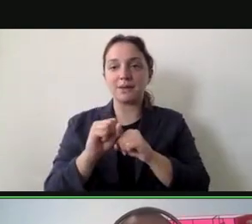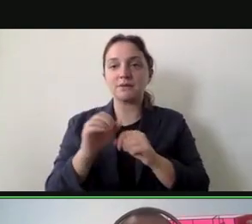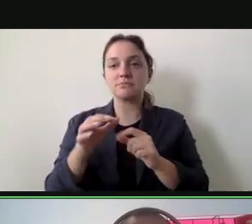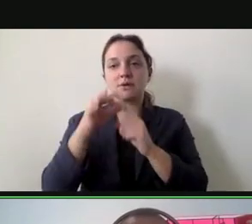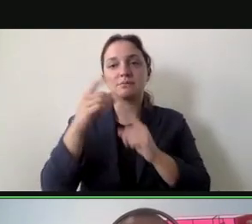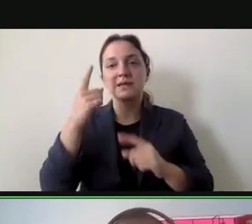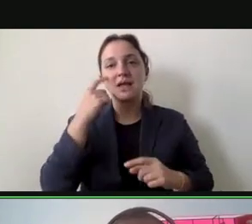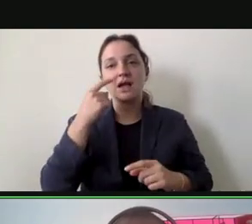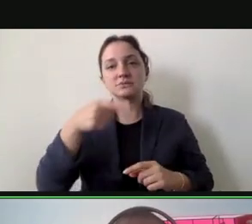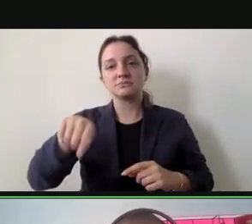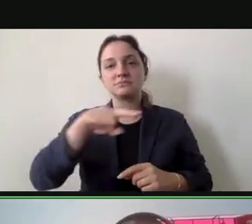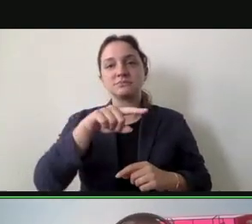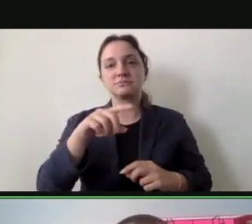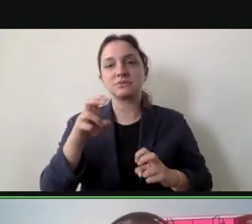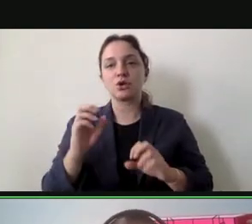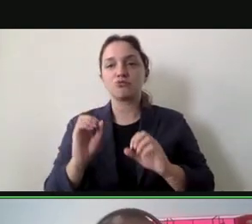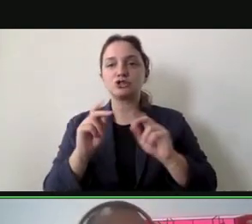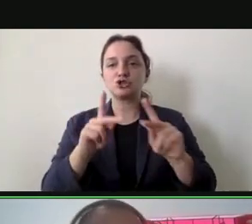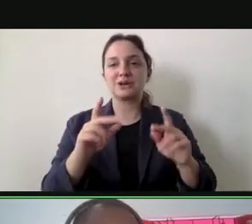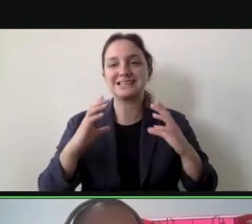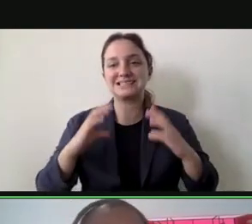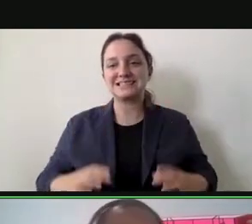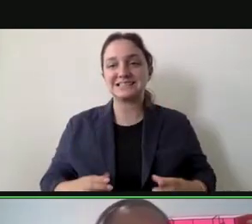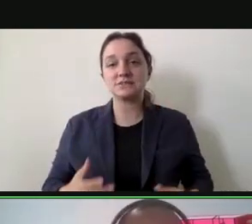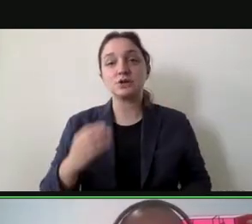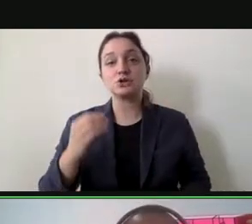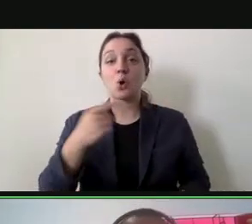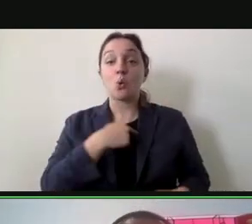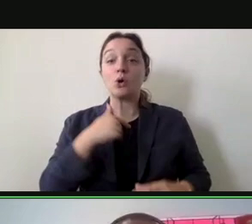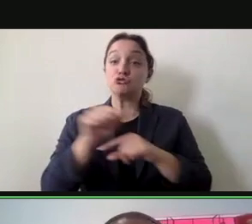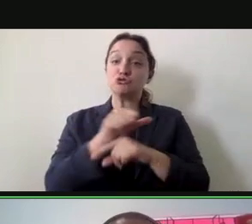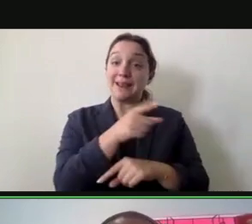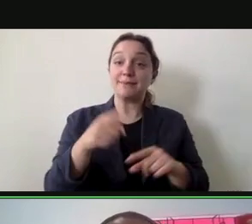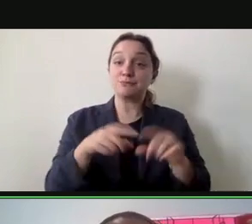citizens. So we train and hire these people to do clean energy. Next slide.